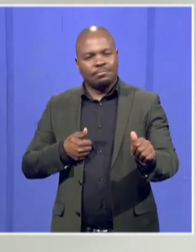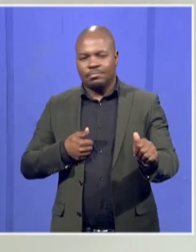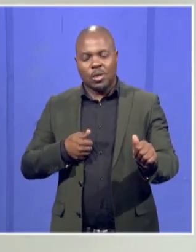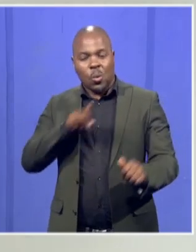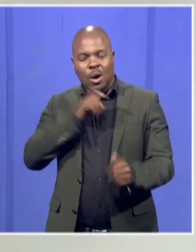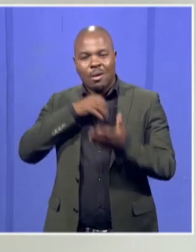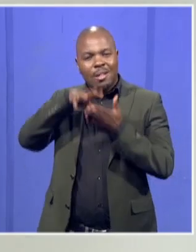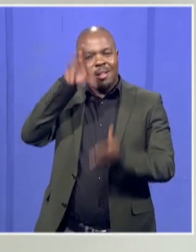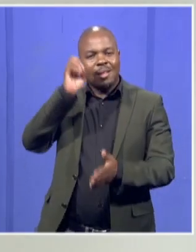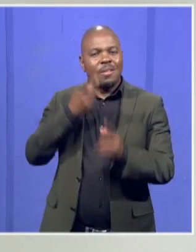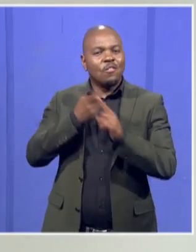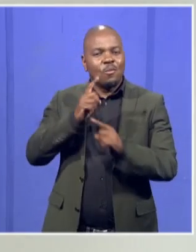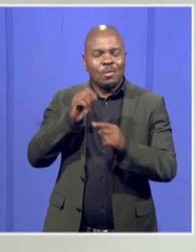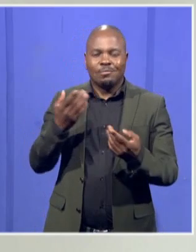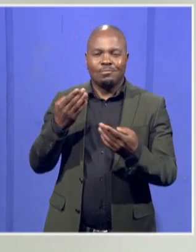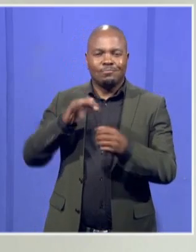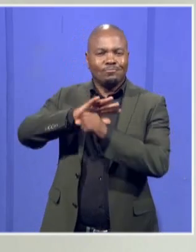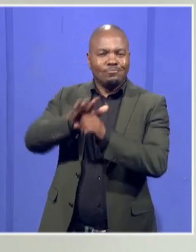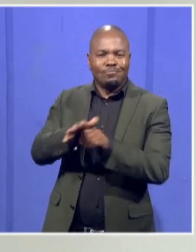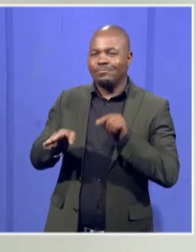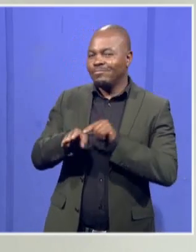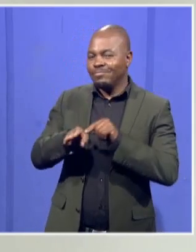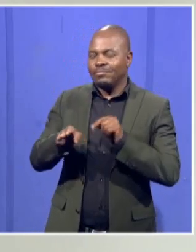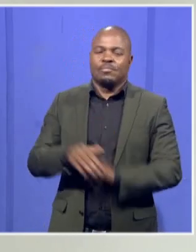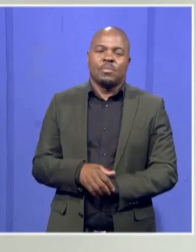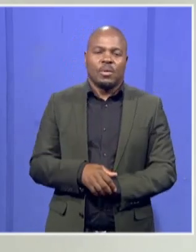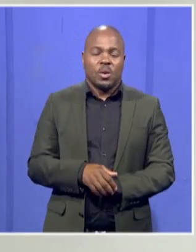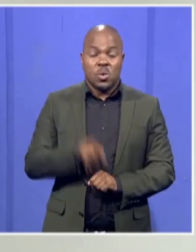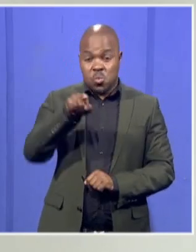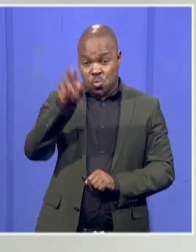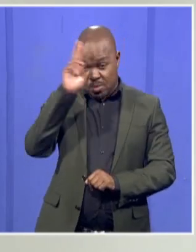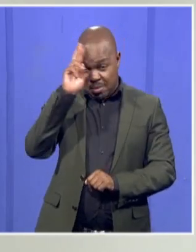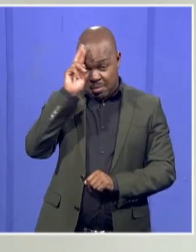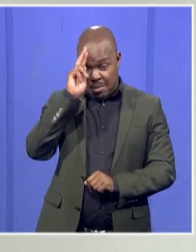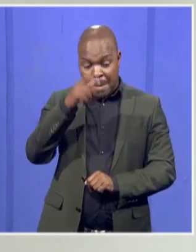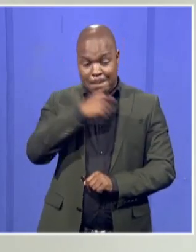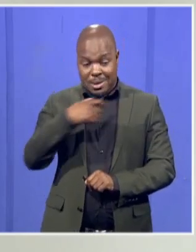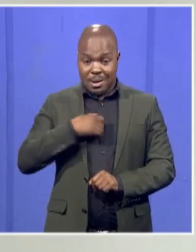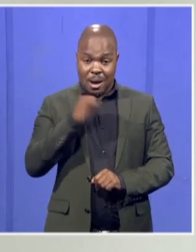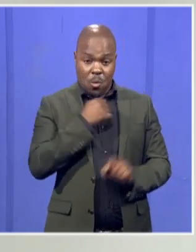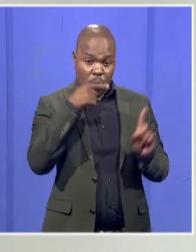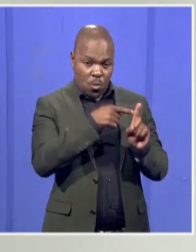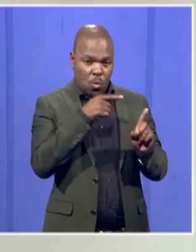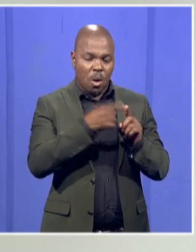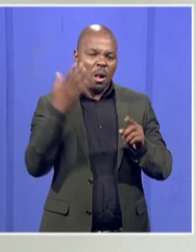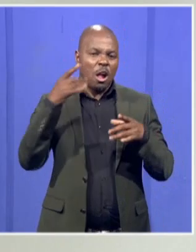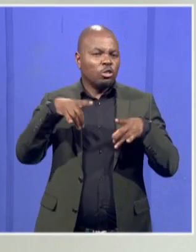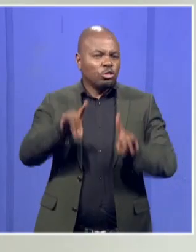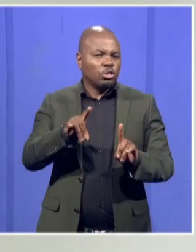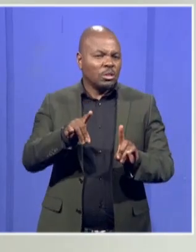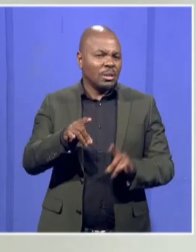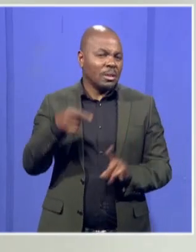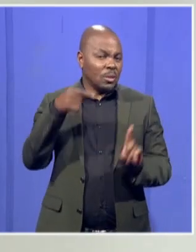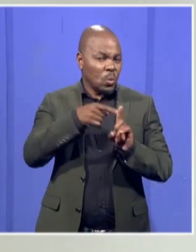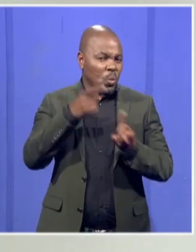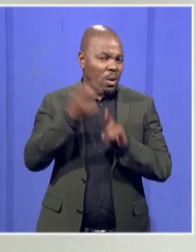from the pandemic of COVID, you would recall that our president was a chair, at the height of COVID, was